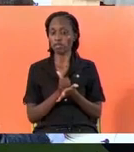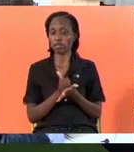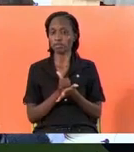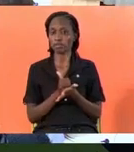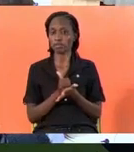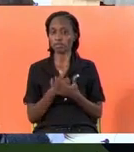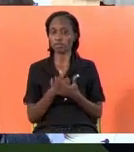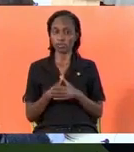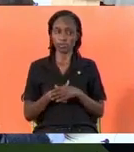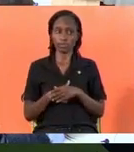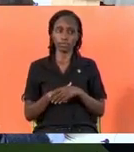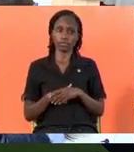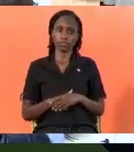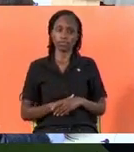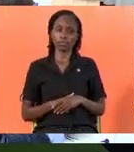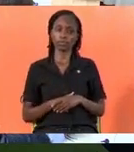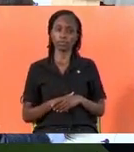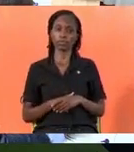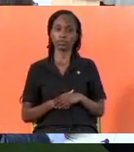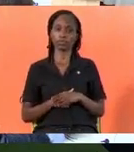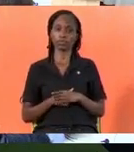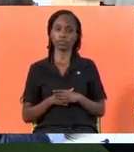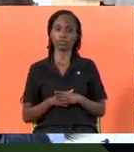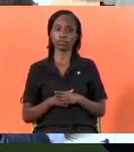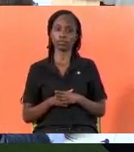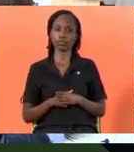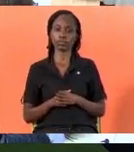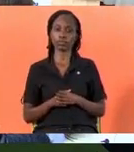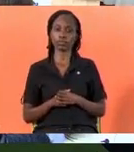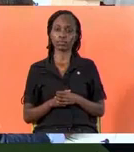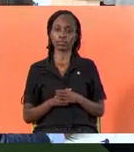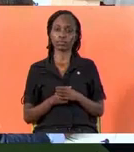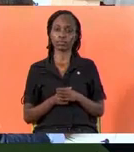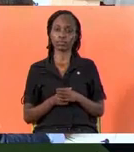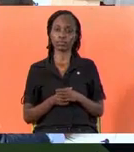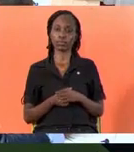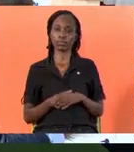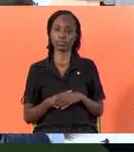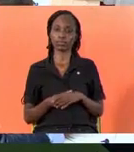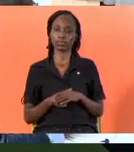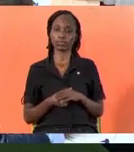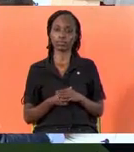or reached its conclusion this afternoon at 14 hours.